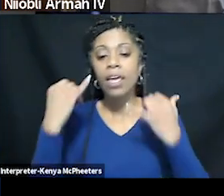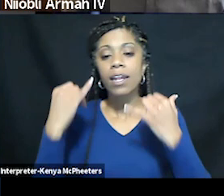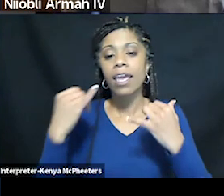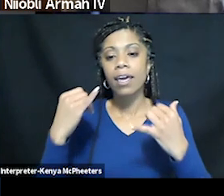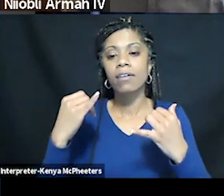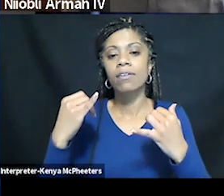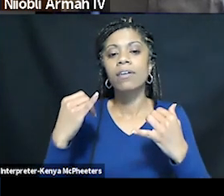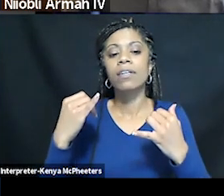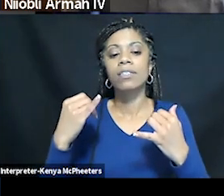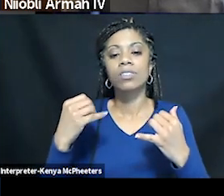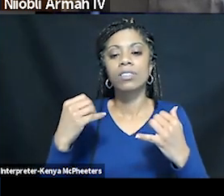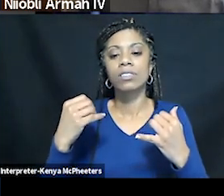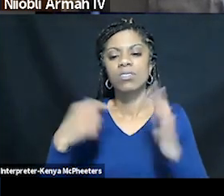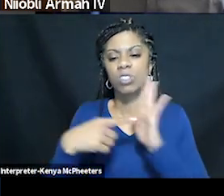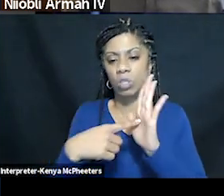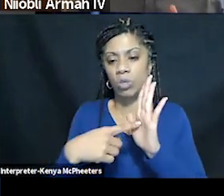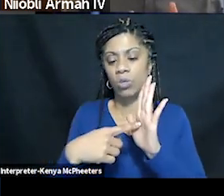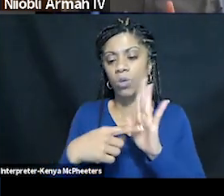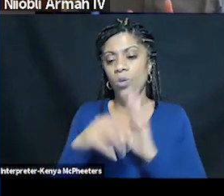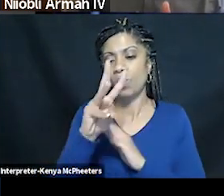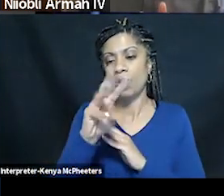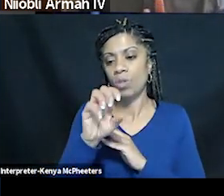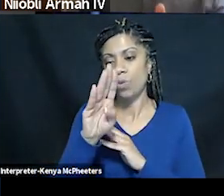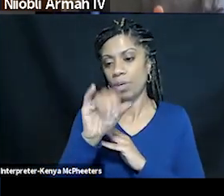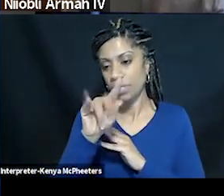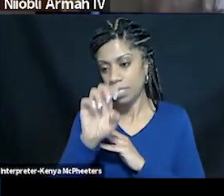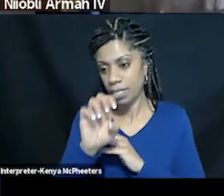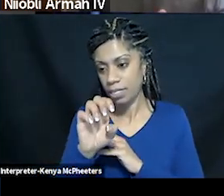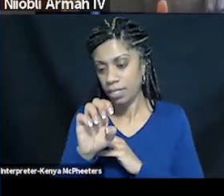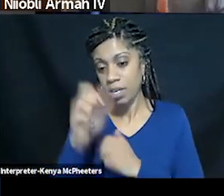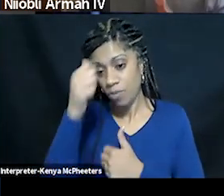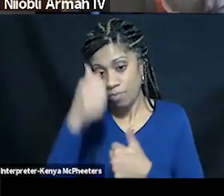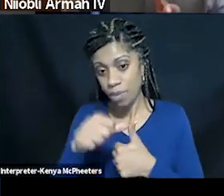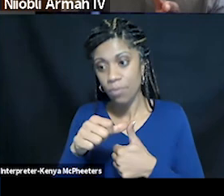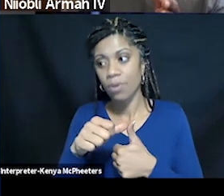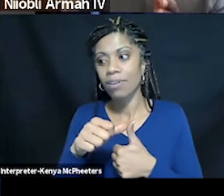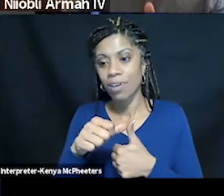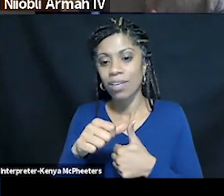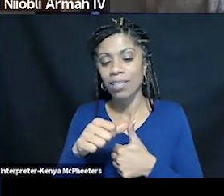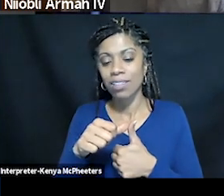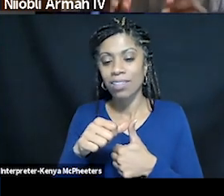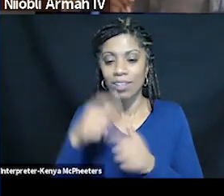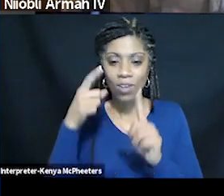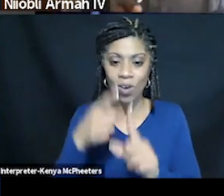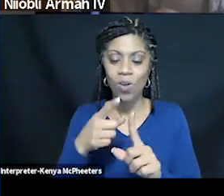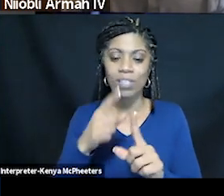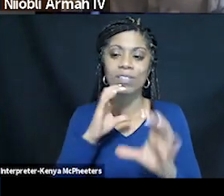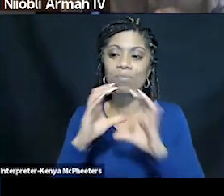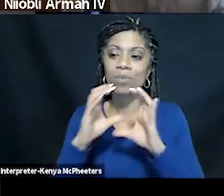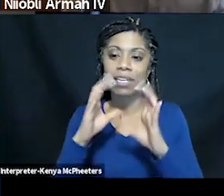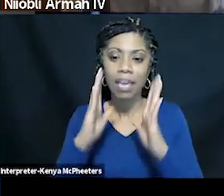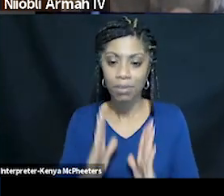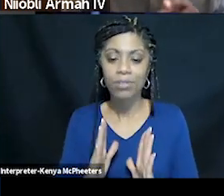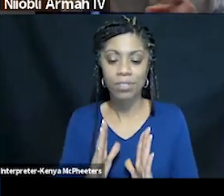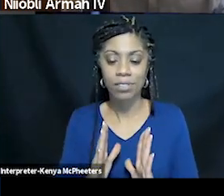end this section, I just want to round off with, remember that this is about communicators. And so you all have been extremely grateful in putting